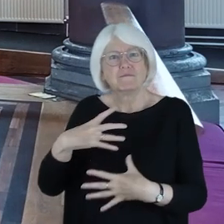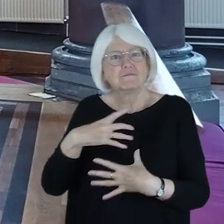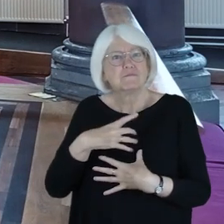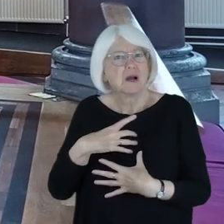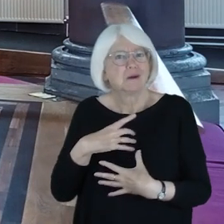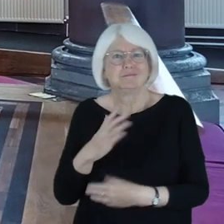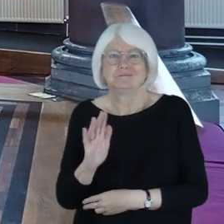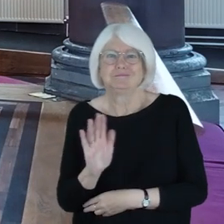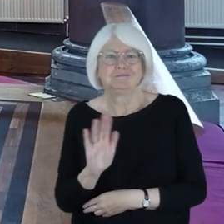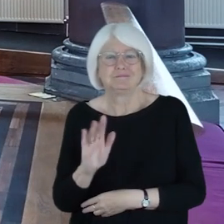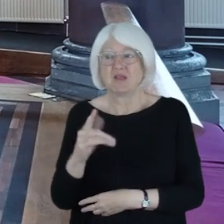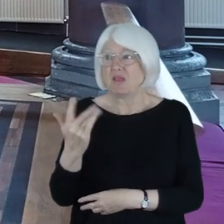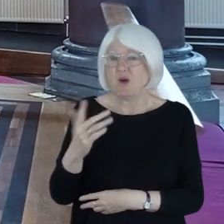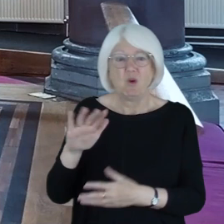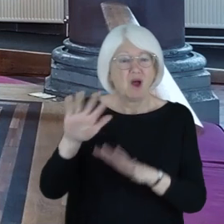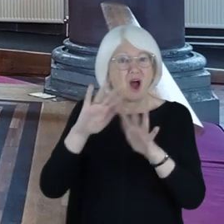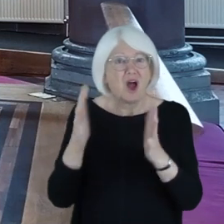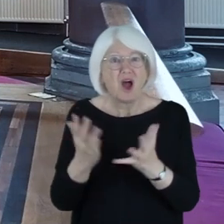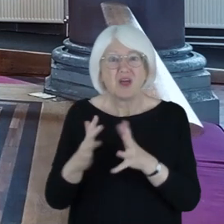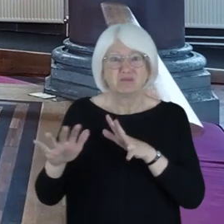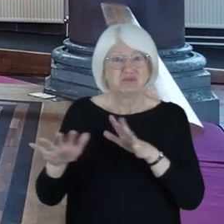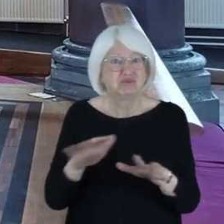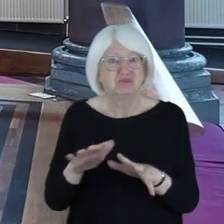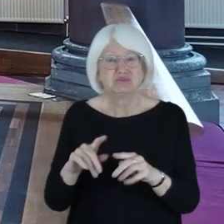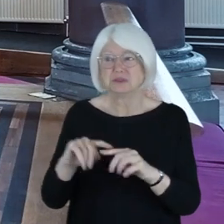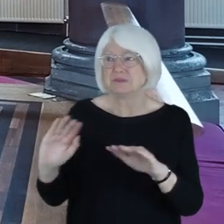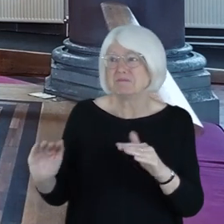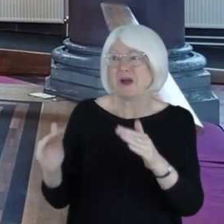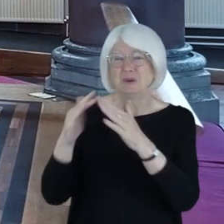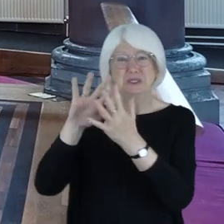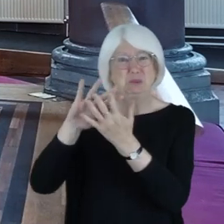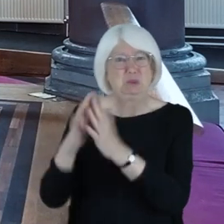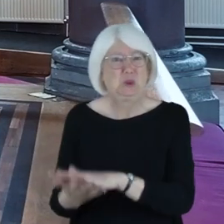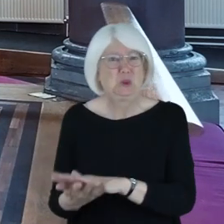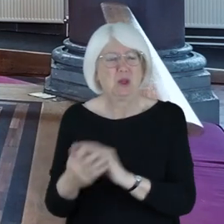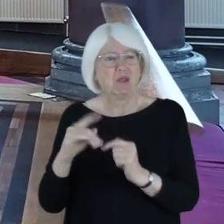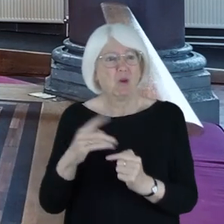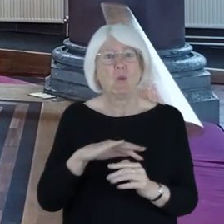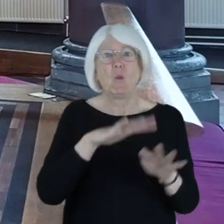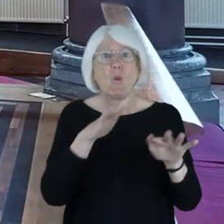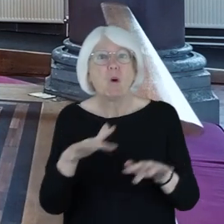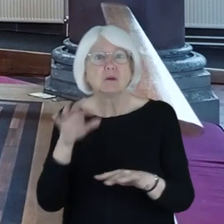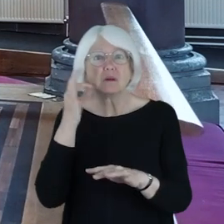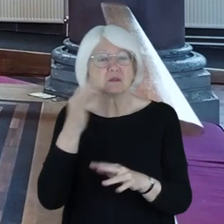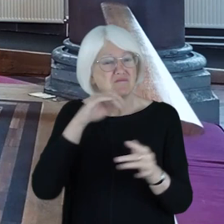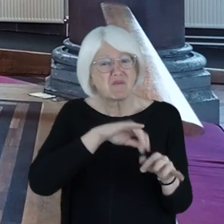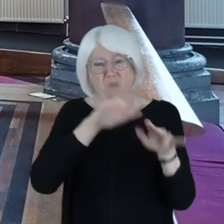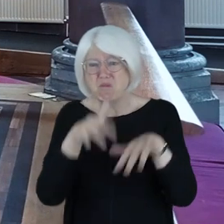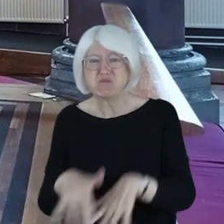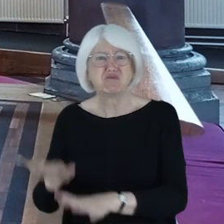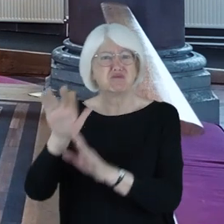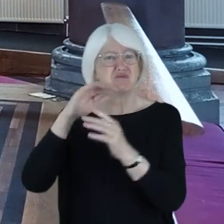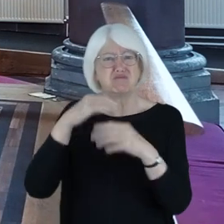though the earth be moved and though the mountains be toppled into the depths of the sea, though its waters rage and foam, and